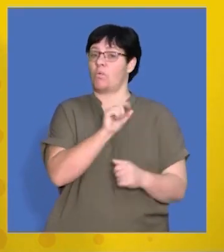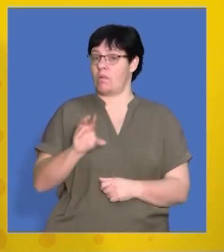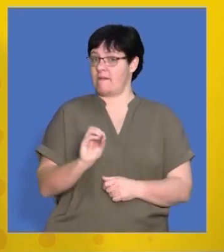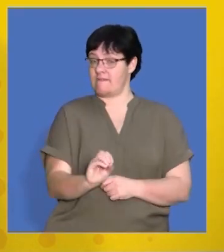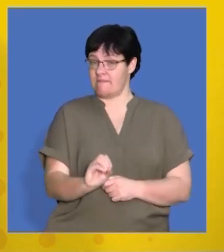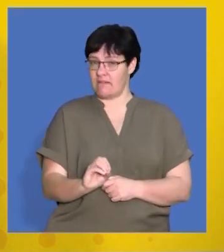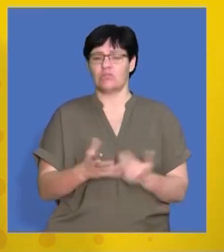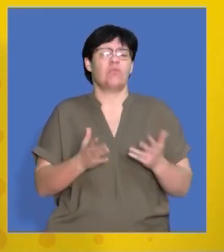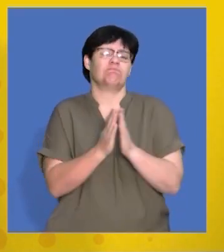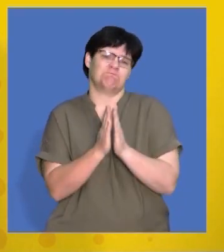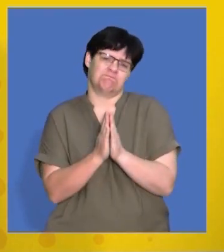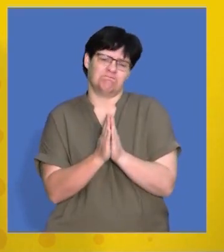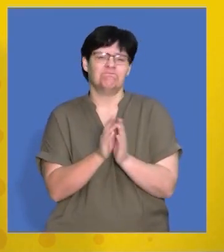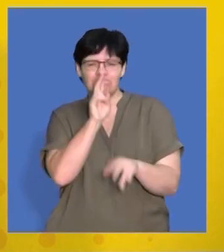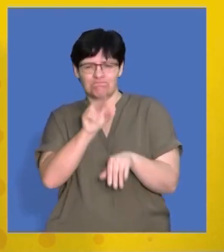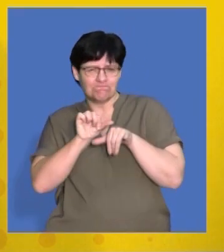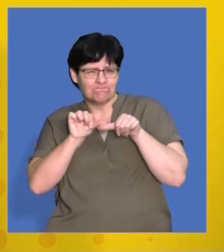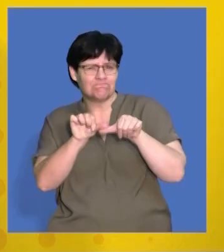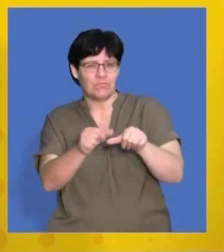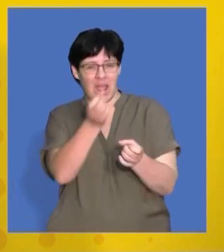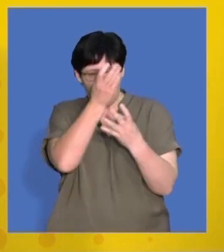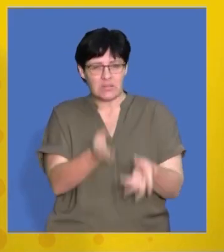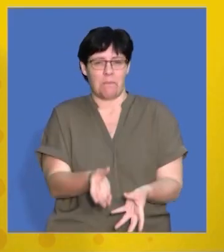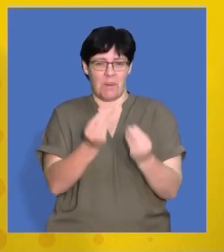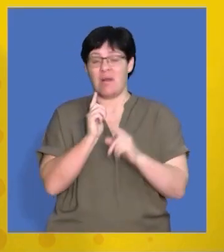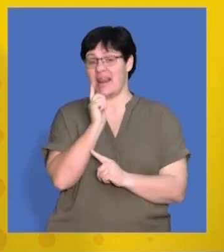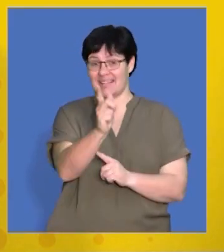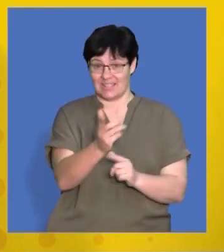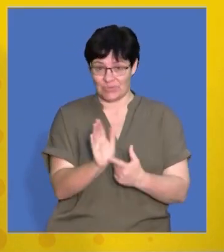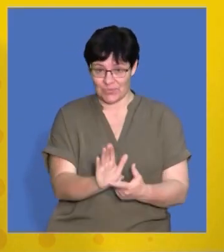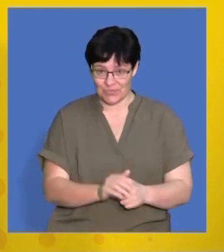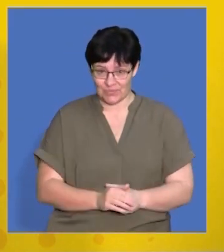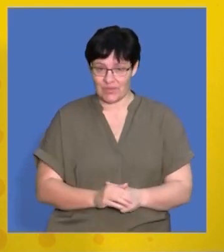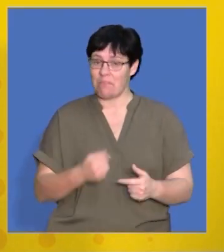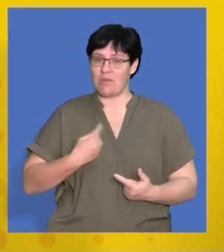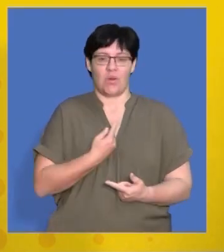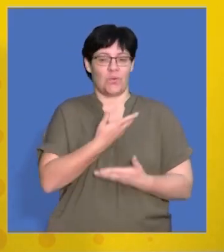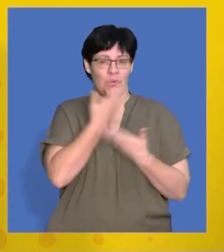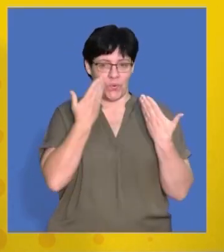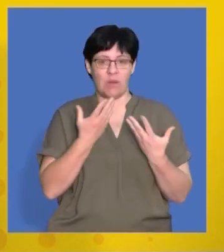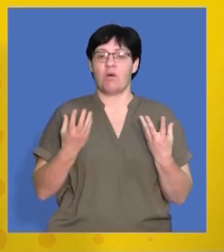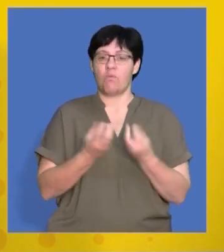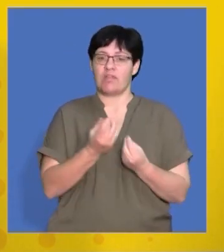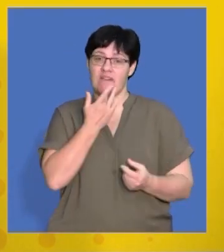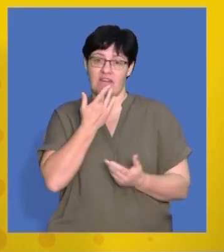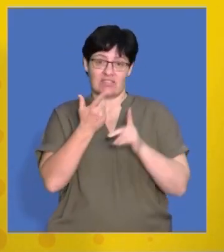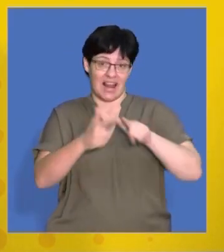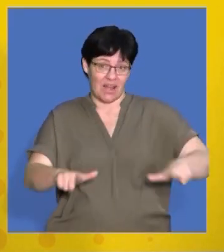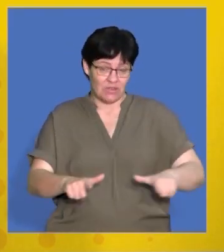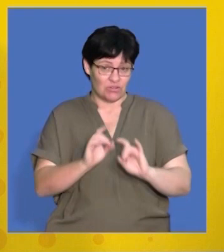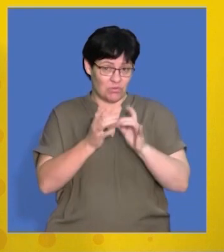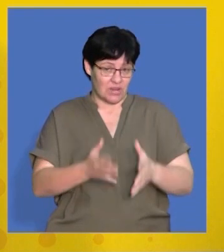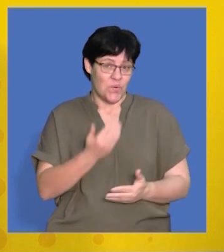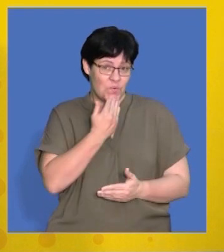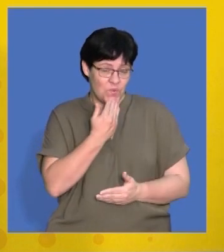on, so please do stay tuned to get all of those details later on in the show. I'm not alone. I've got my favorite sign language interpreter